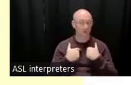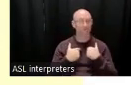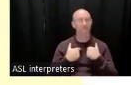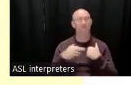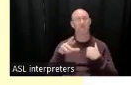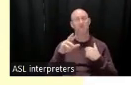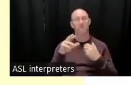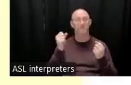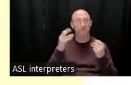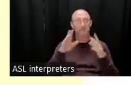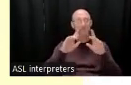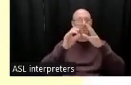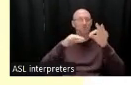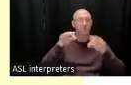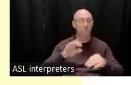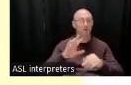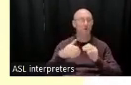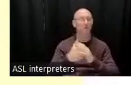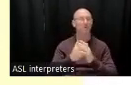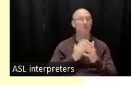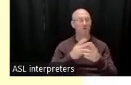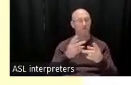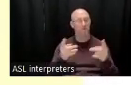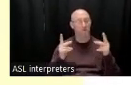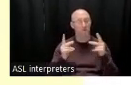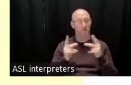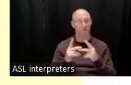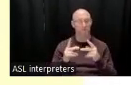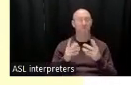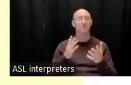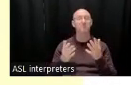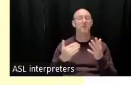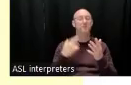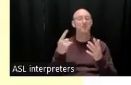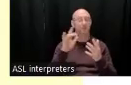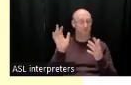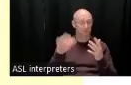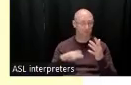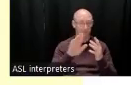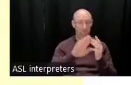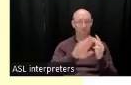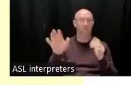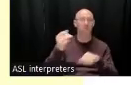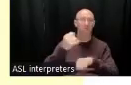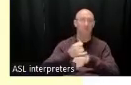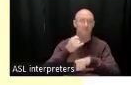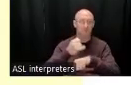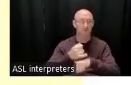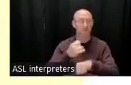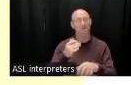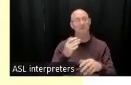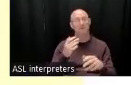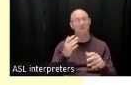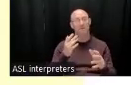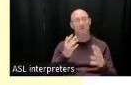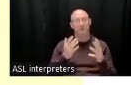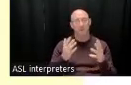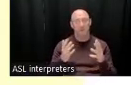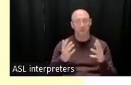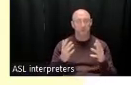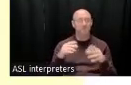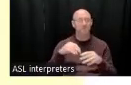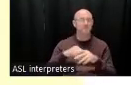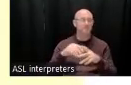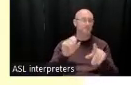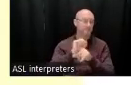repository of descriptions of all of our facilities. So you may have something like that at your institution. You may be in a position